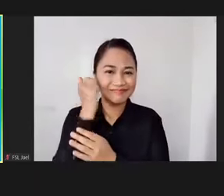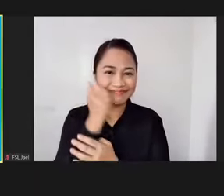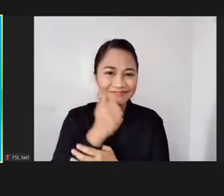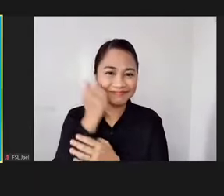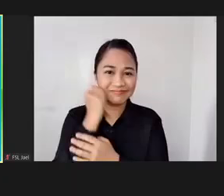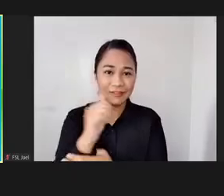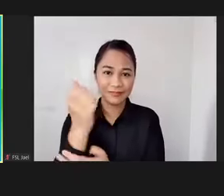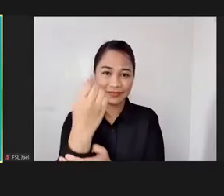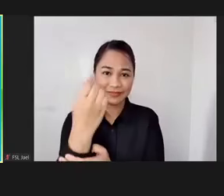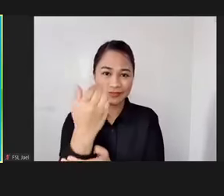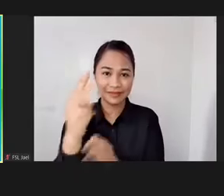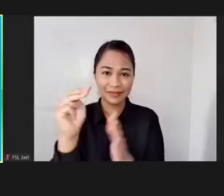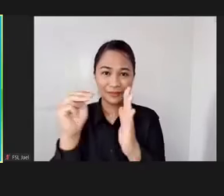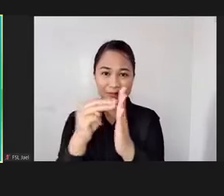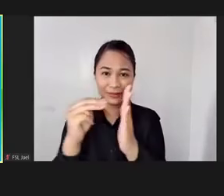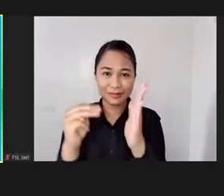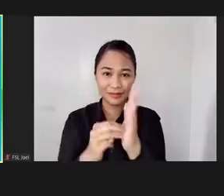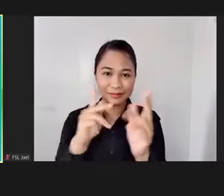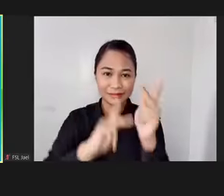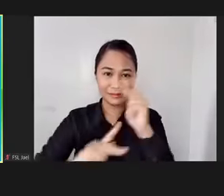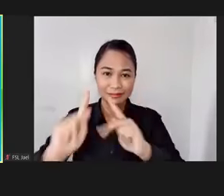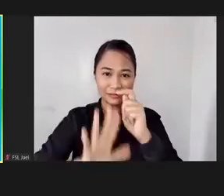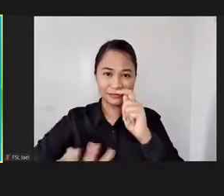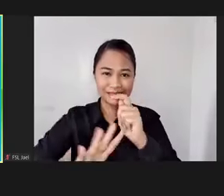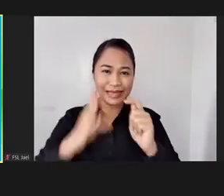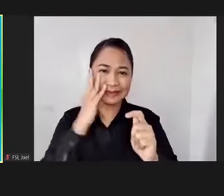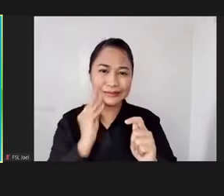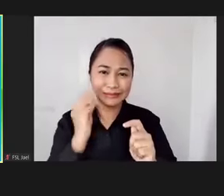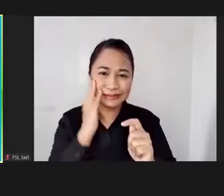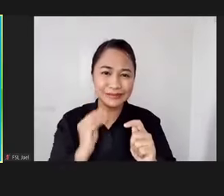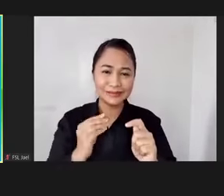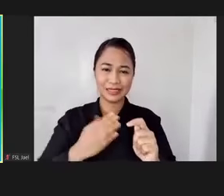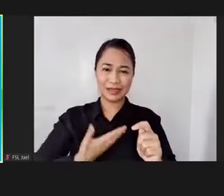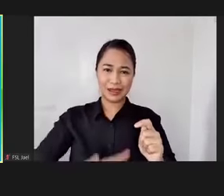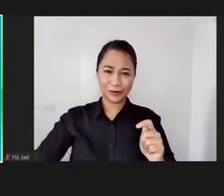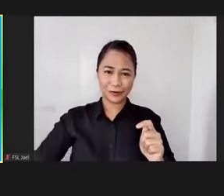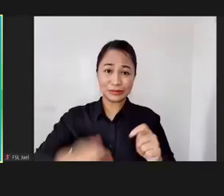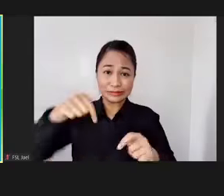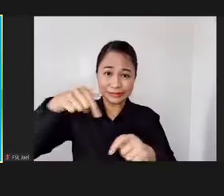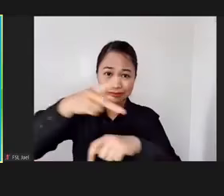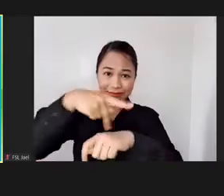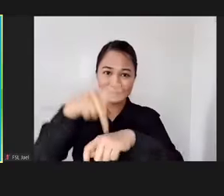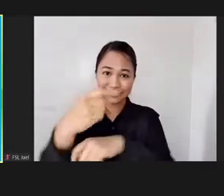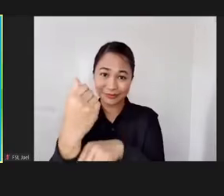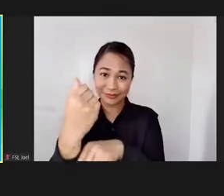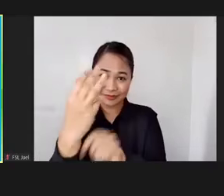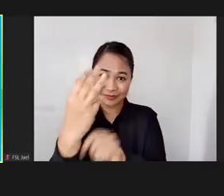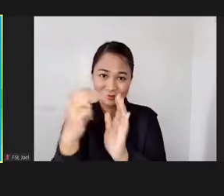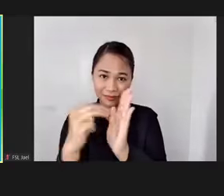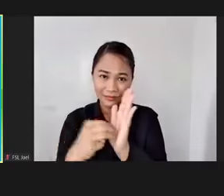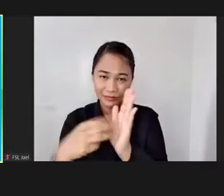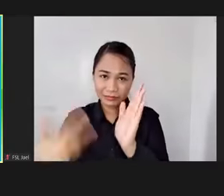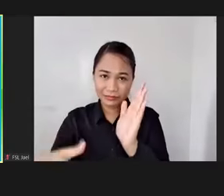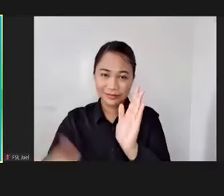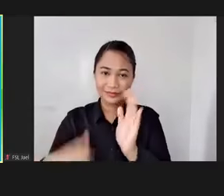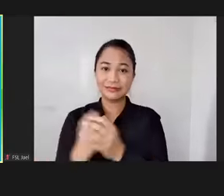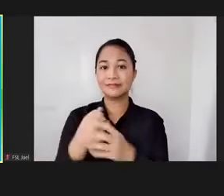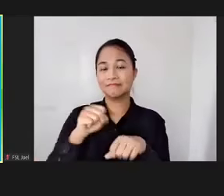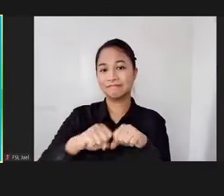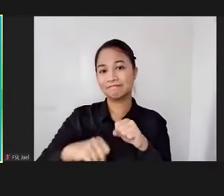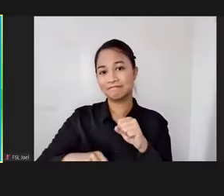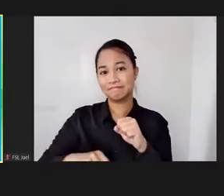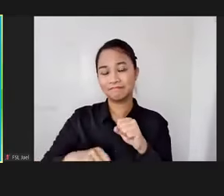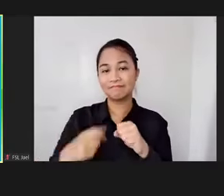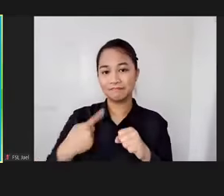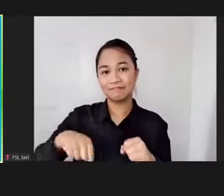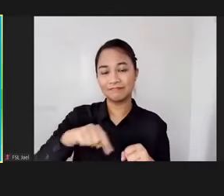this forum is really looking also at the medium-term action and at the long-term action, definitely there is a lot